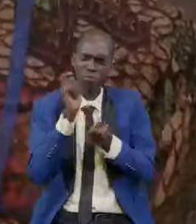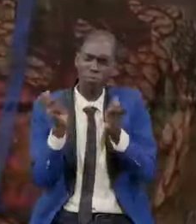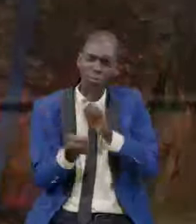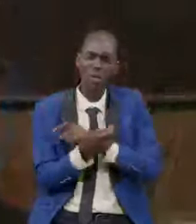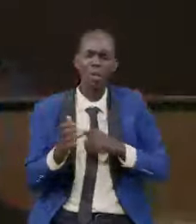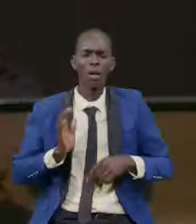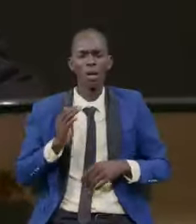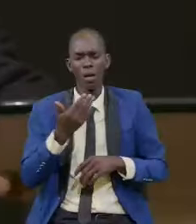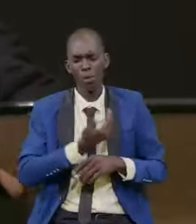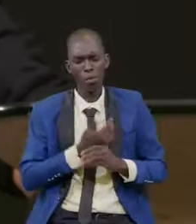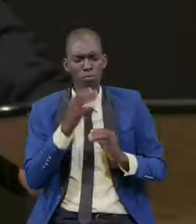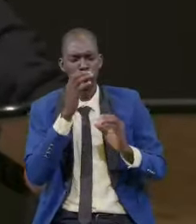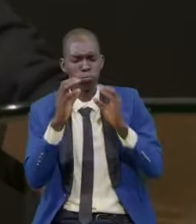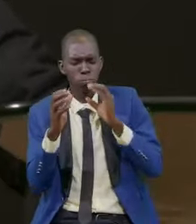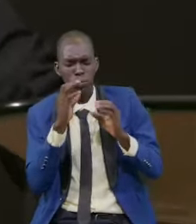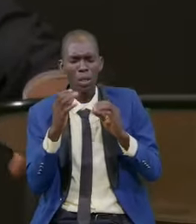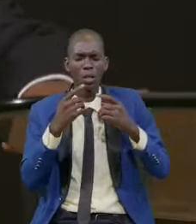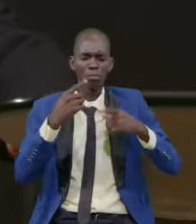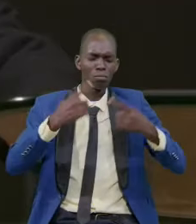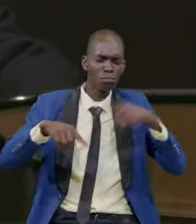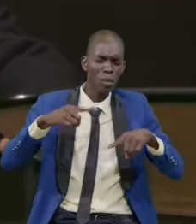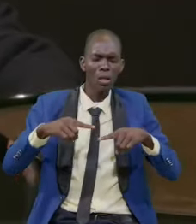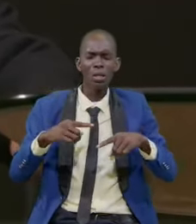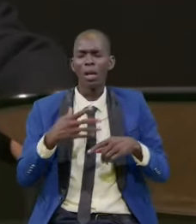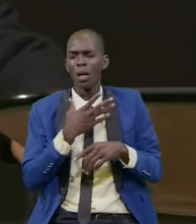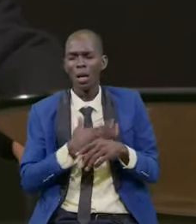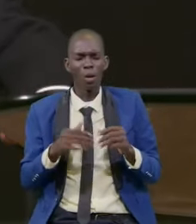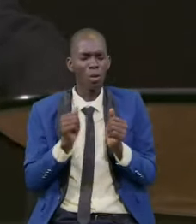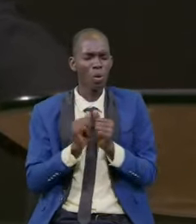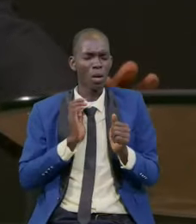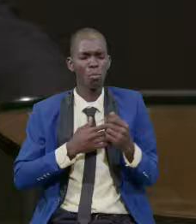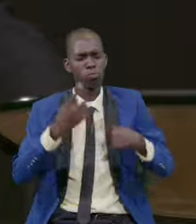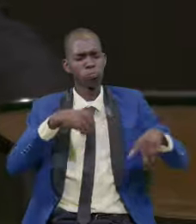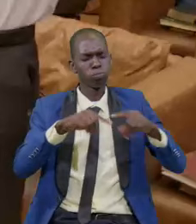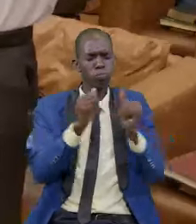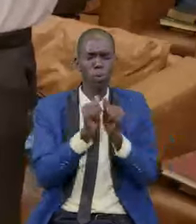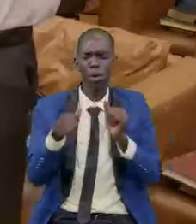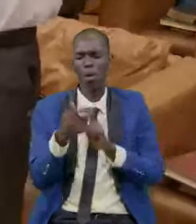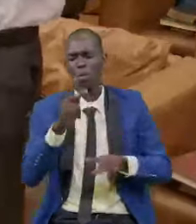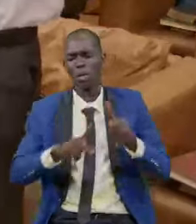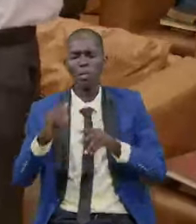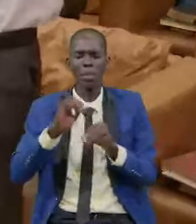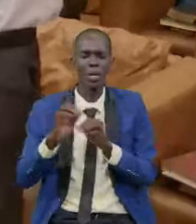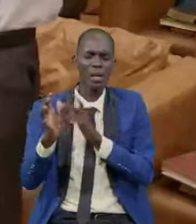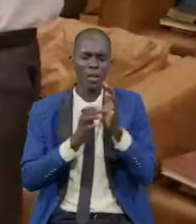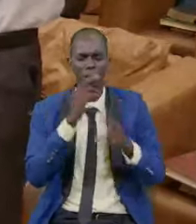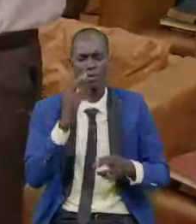our conversation and discussion with other people. In Jesus' name,